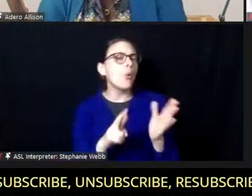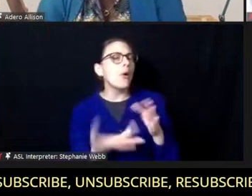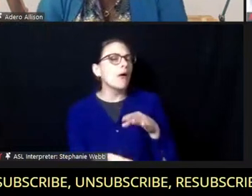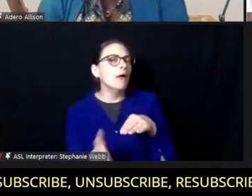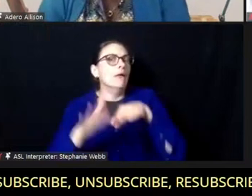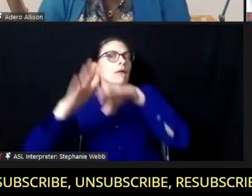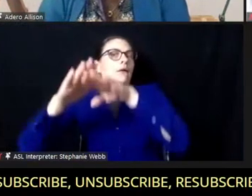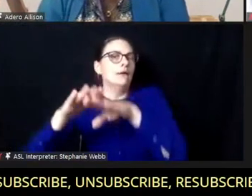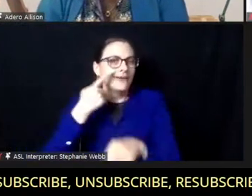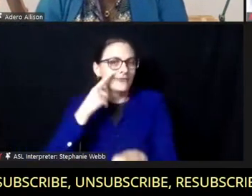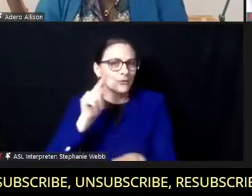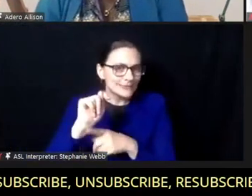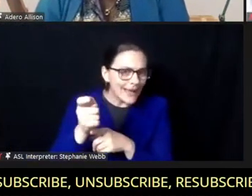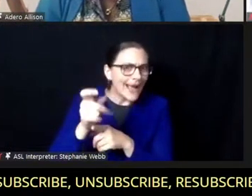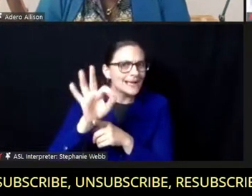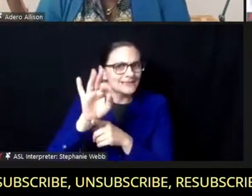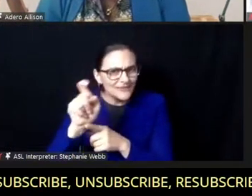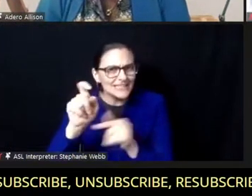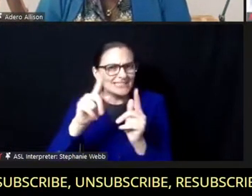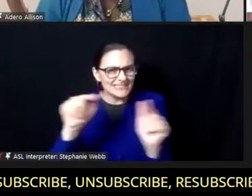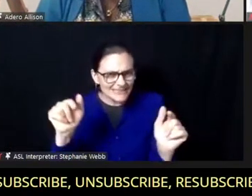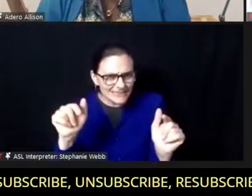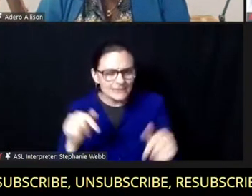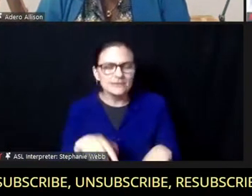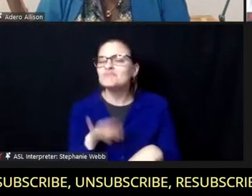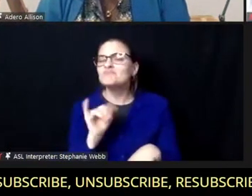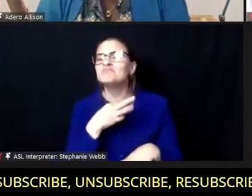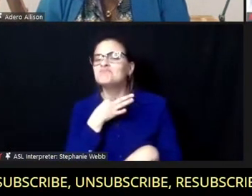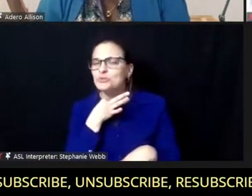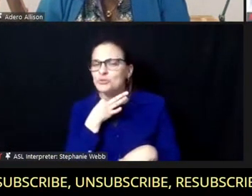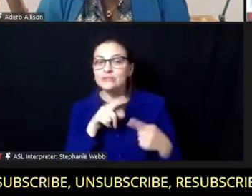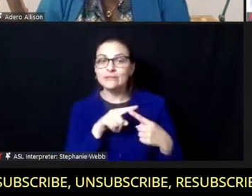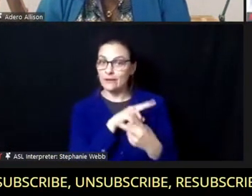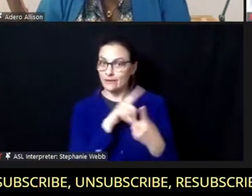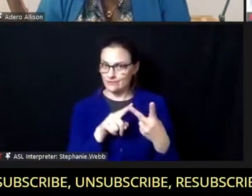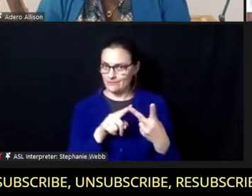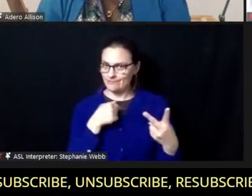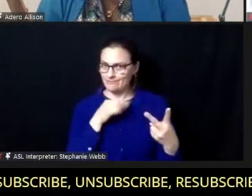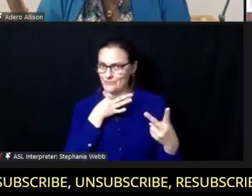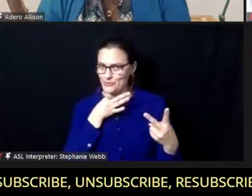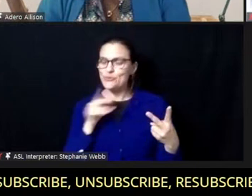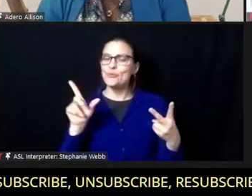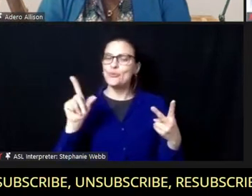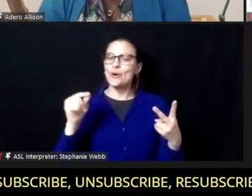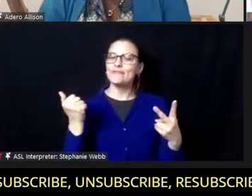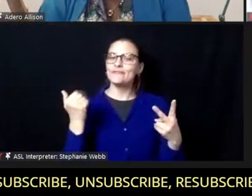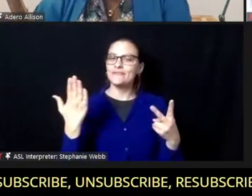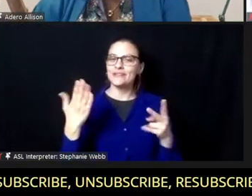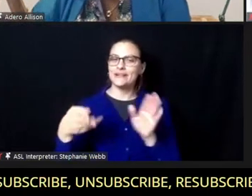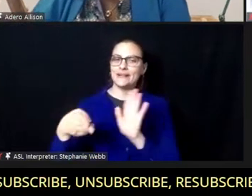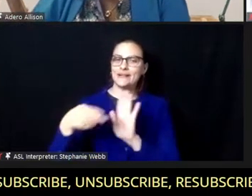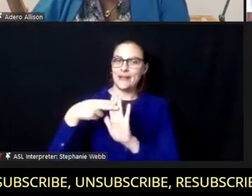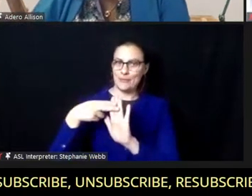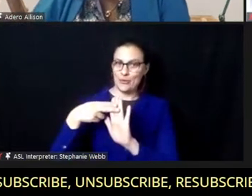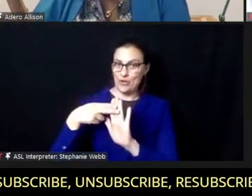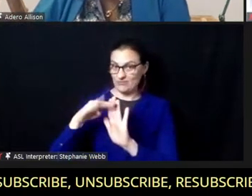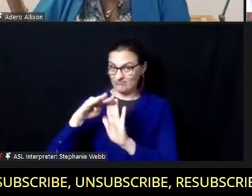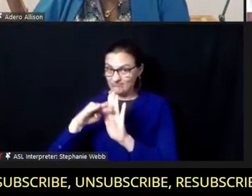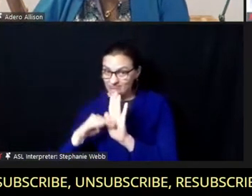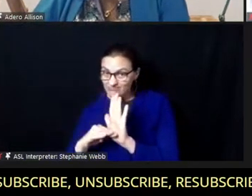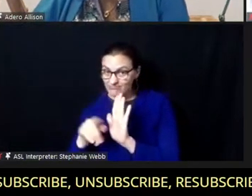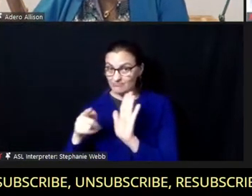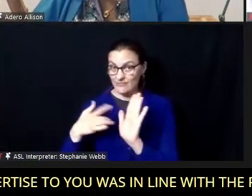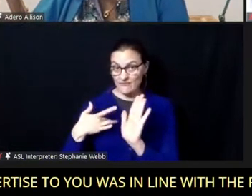kind of your reaction to the 2015 label, right? And how much of that information is useful in kind